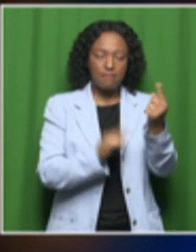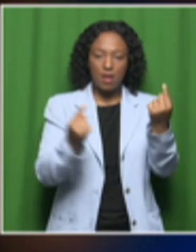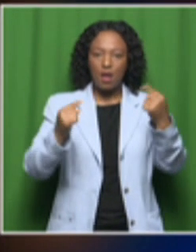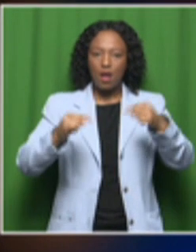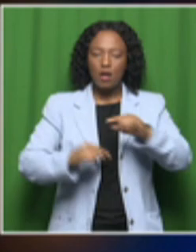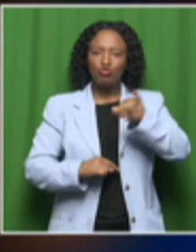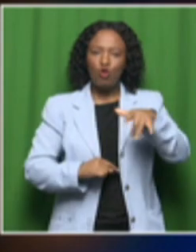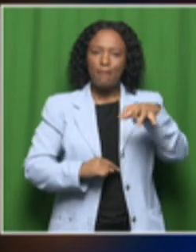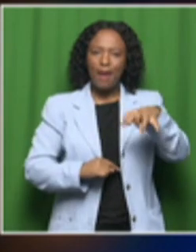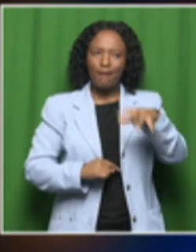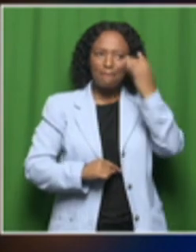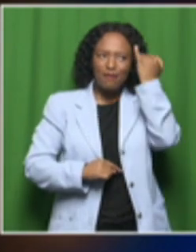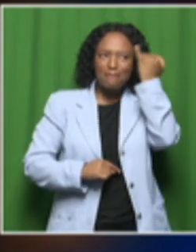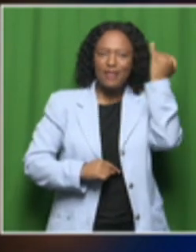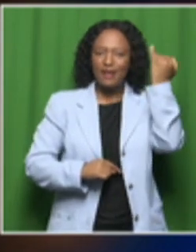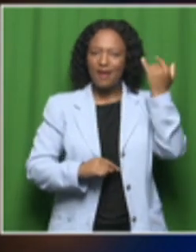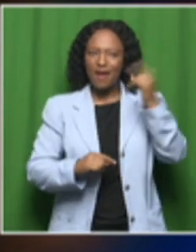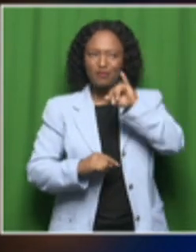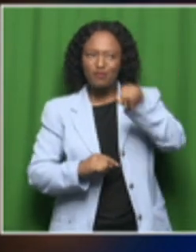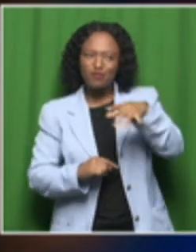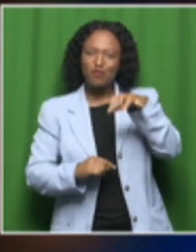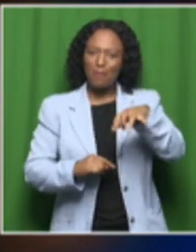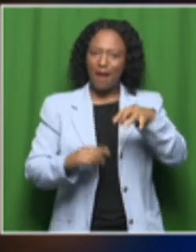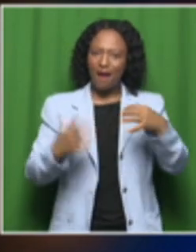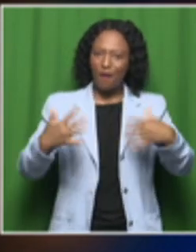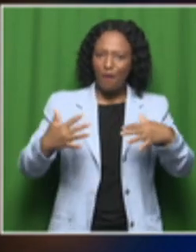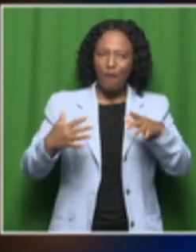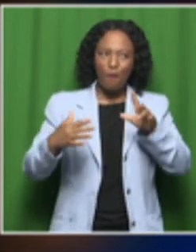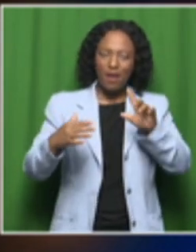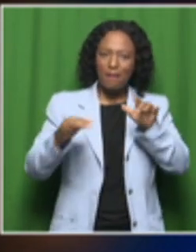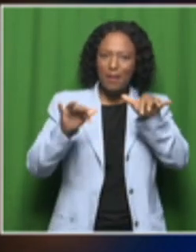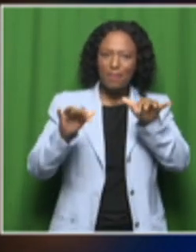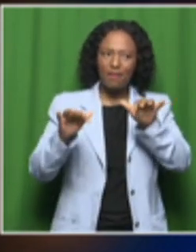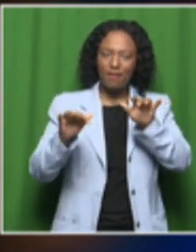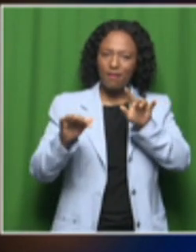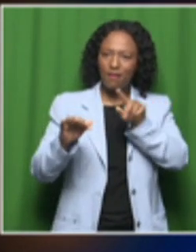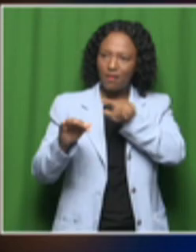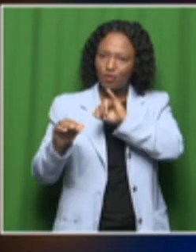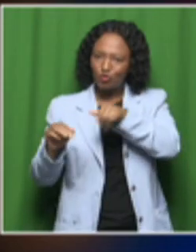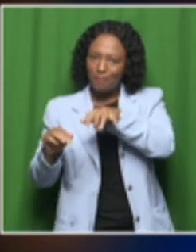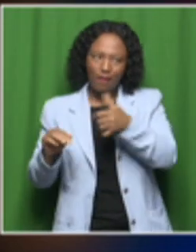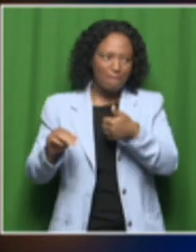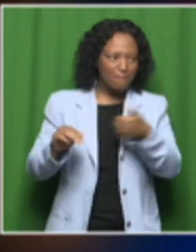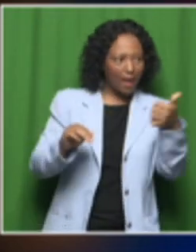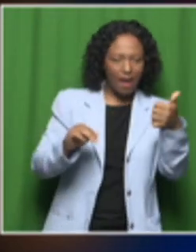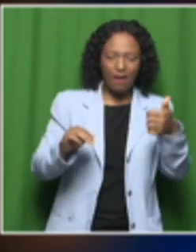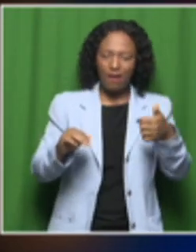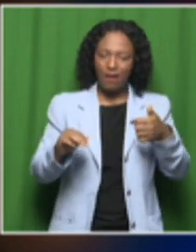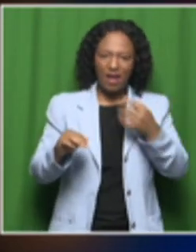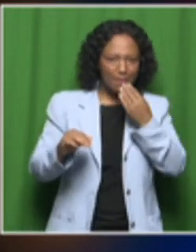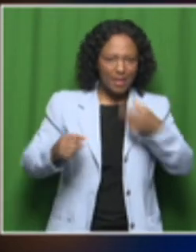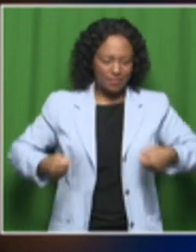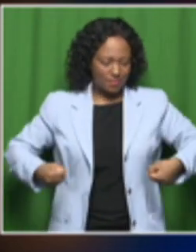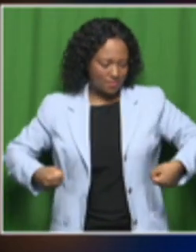Joburg, you know, because of how it was presented to us. You would see people coming from Joburg, coming with plastic bags, as if like,